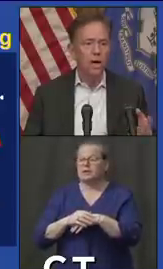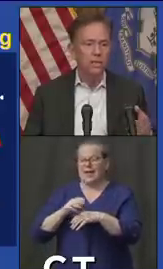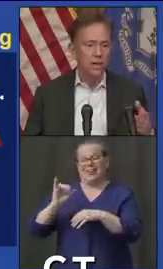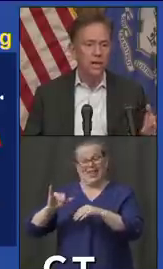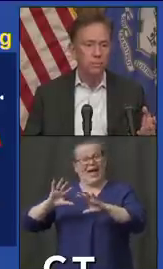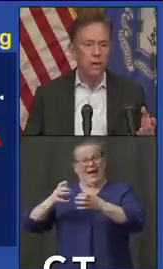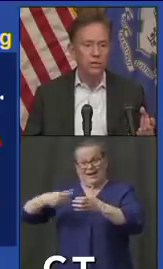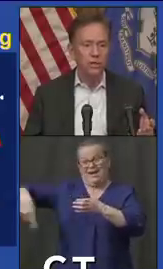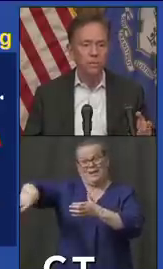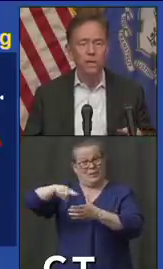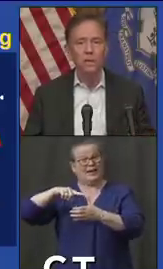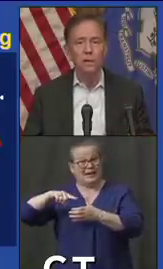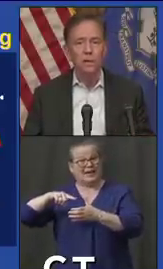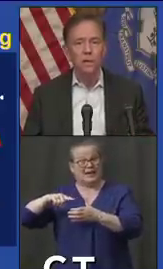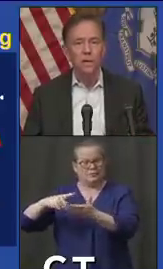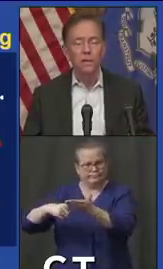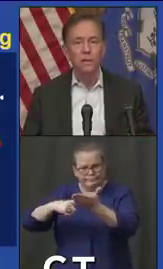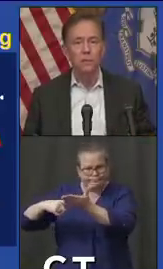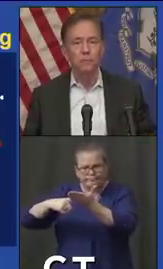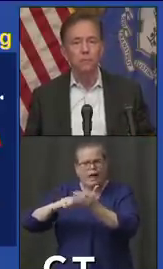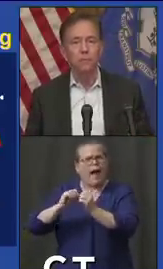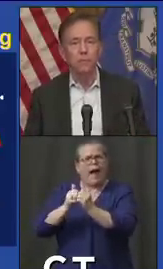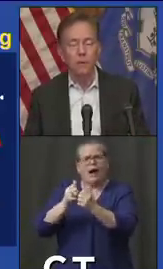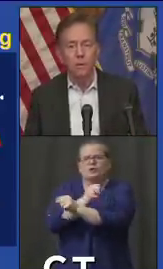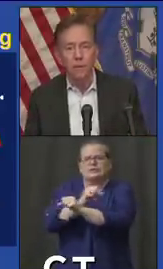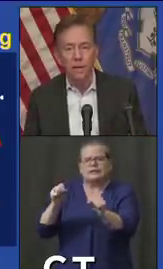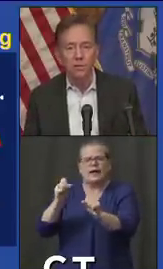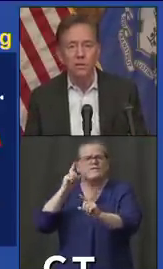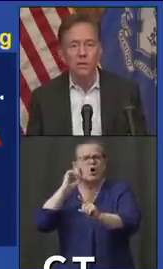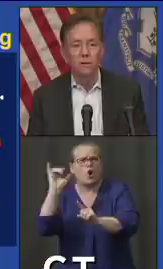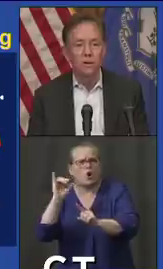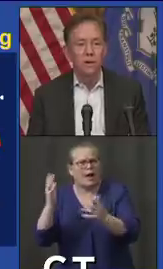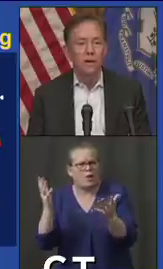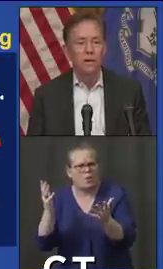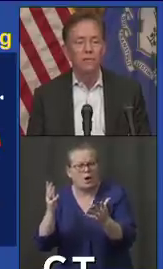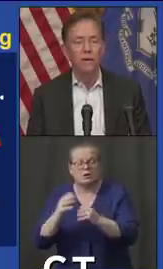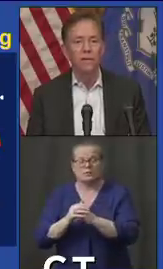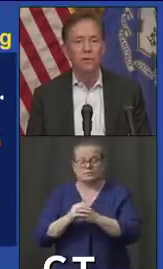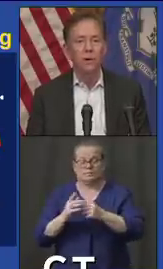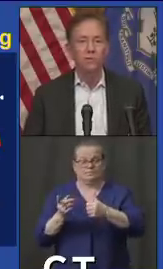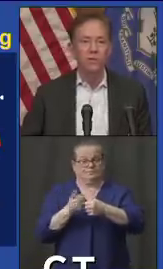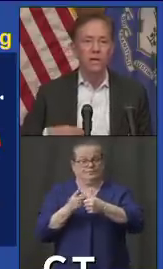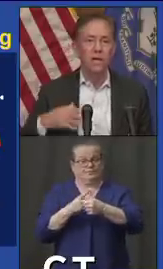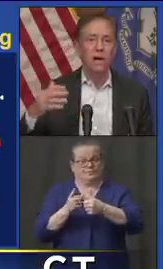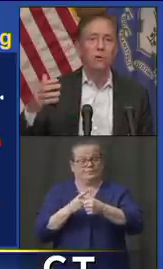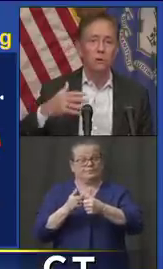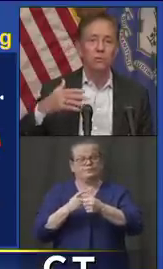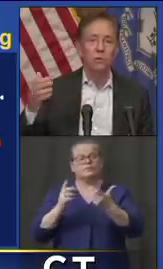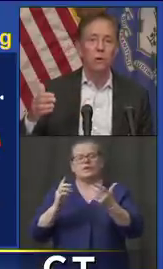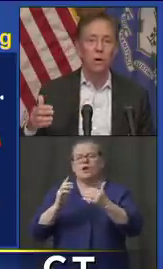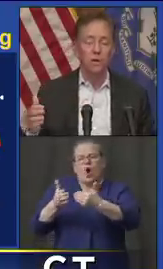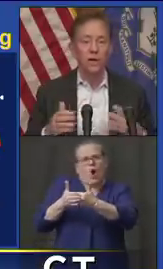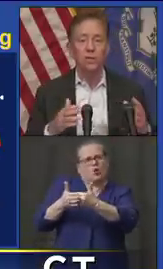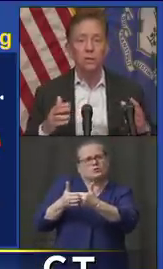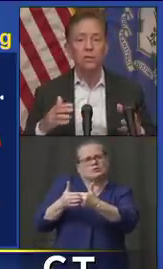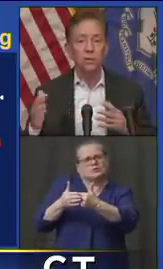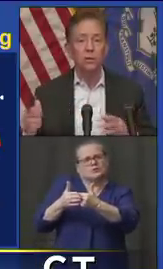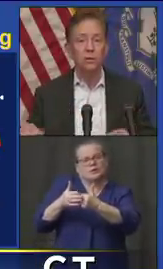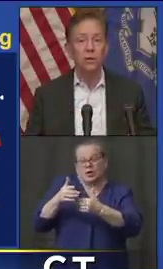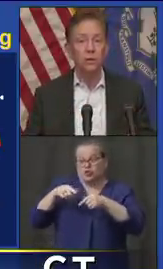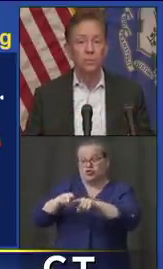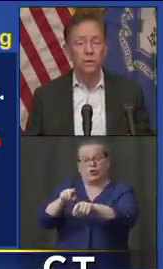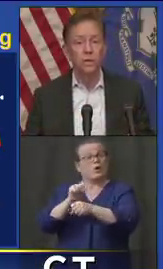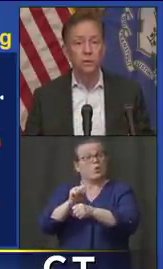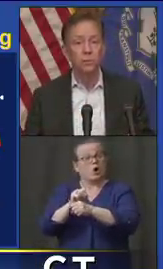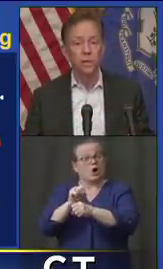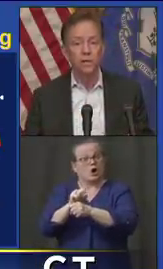call contact proximity. And that's, I think, a fancy way of saying how close you are next to each other